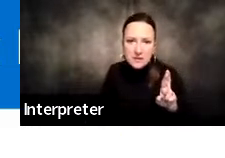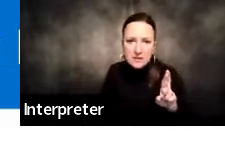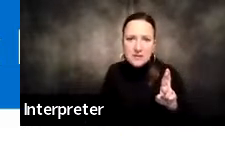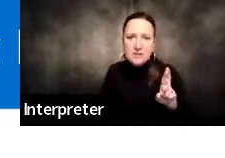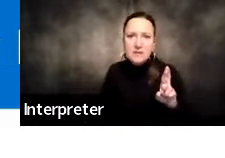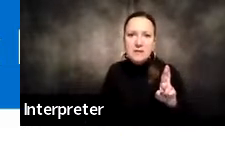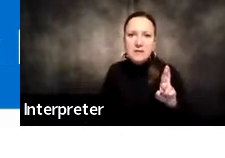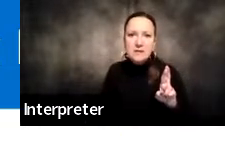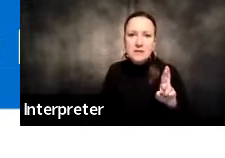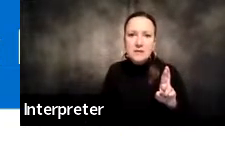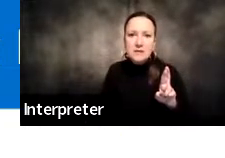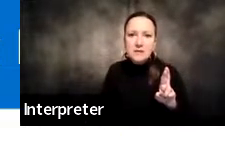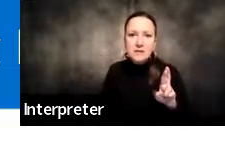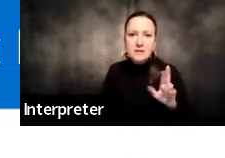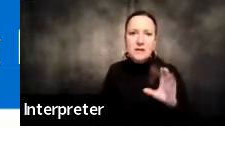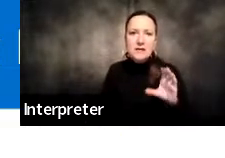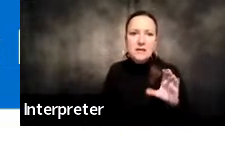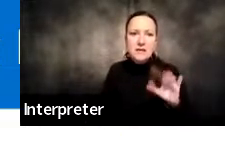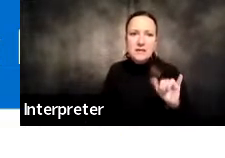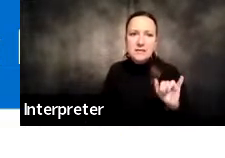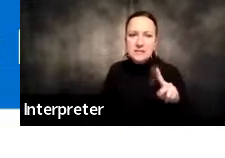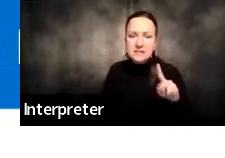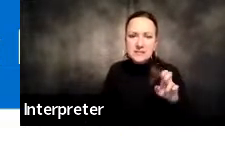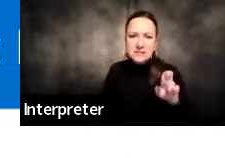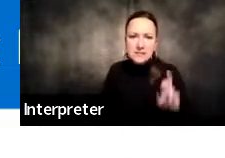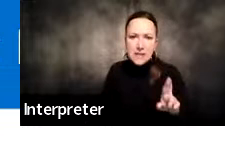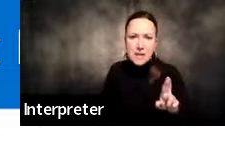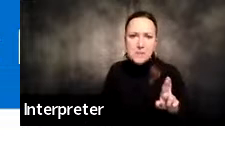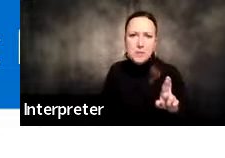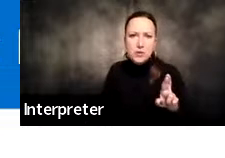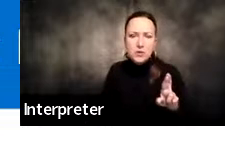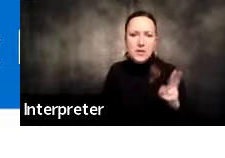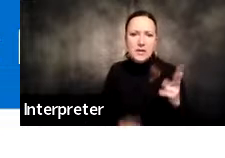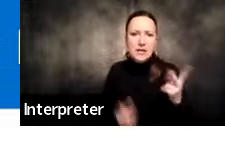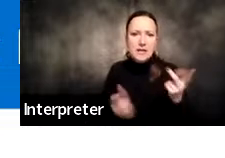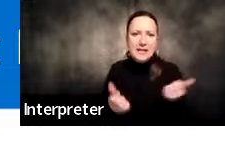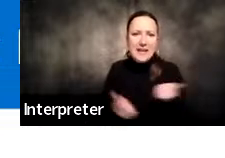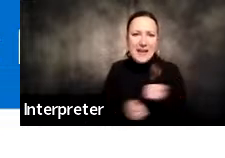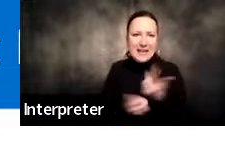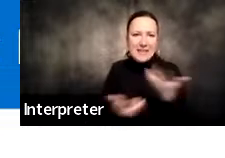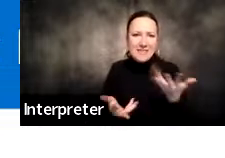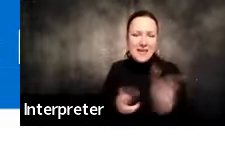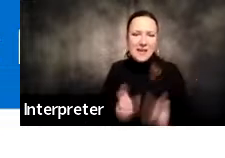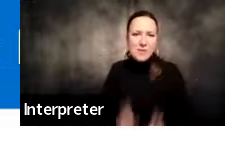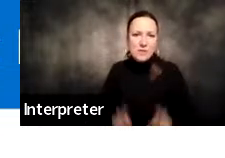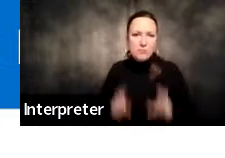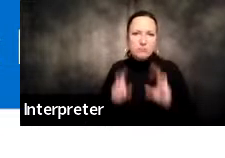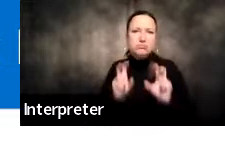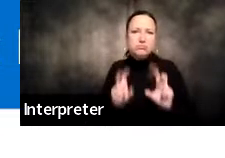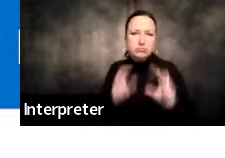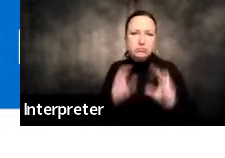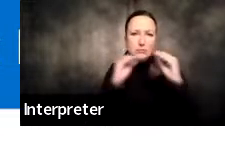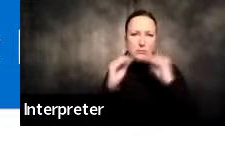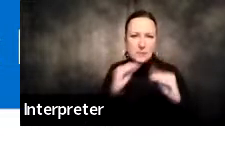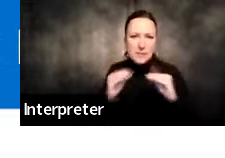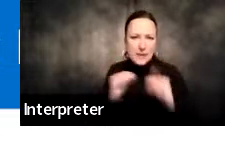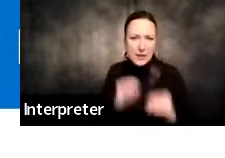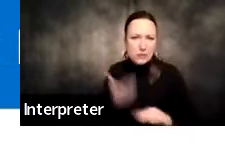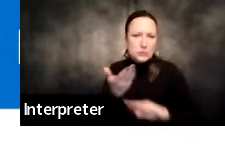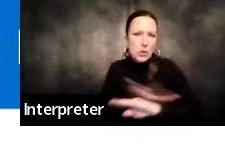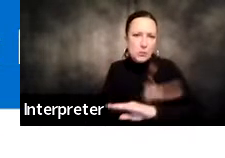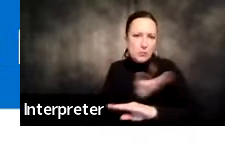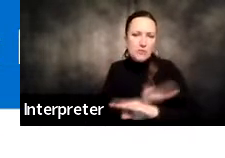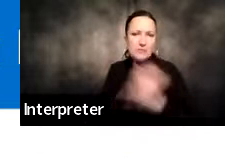under. And CYPR, like I said, it's anything with capital improvements or emergency repairs. And